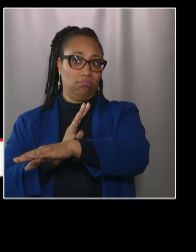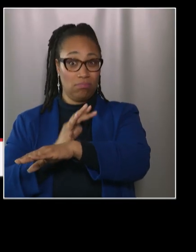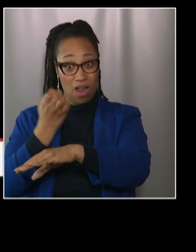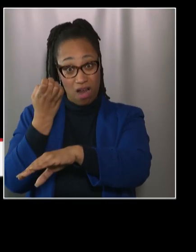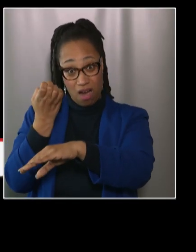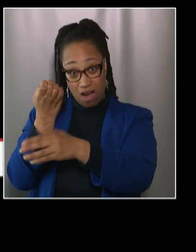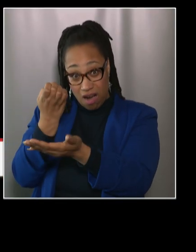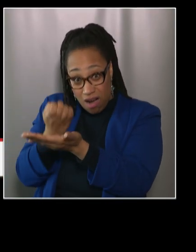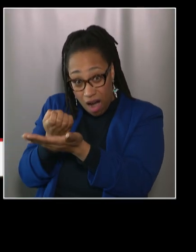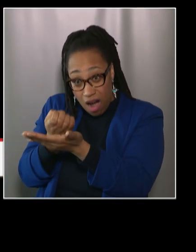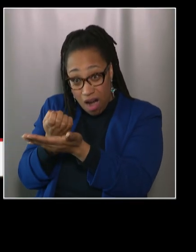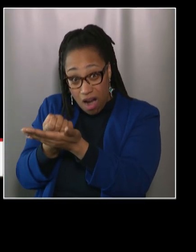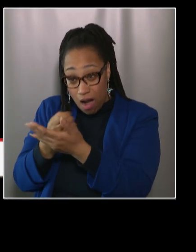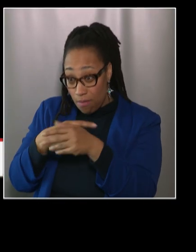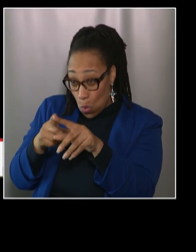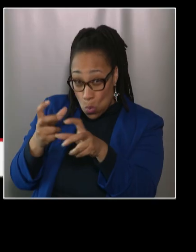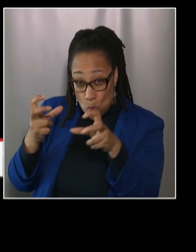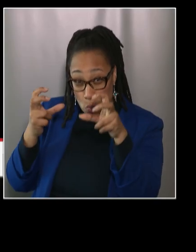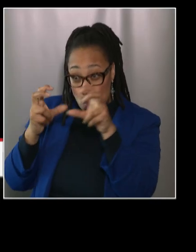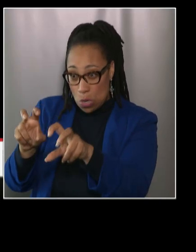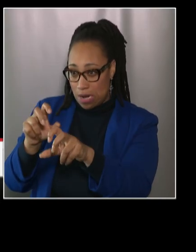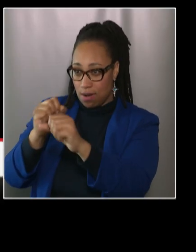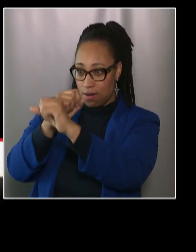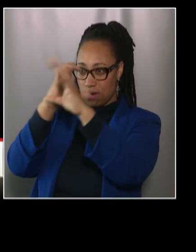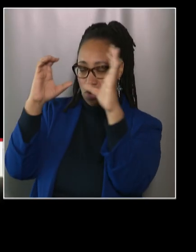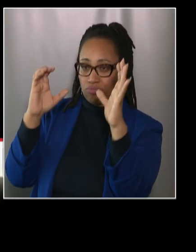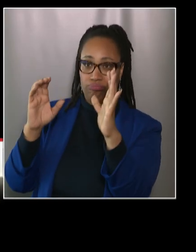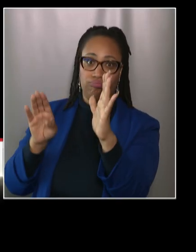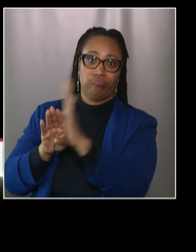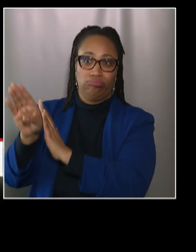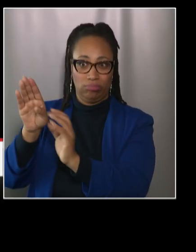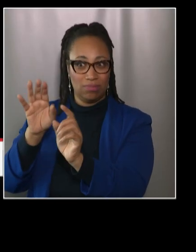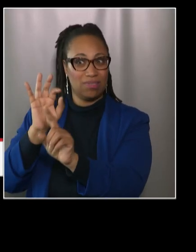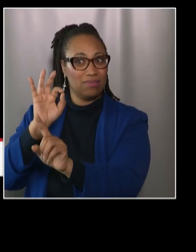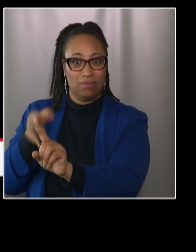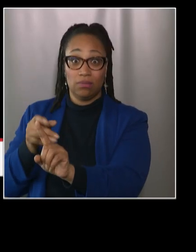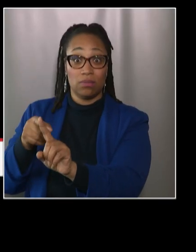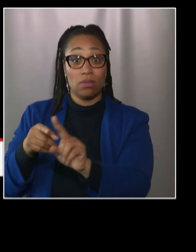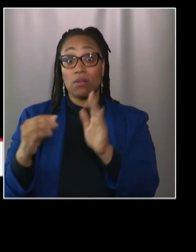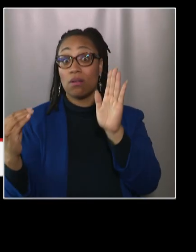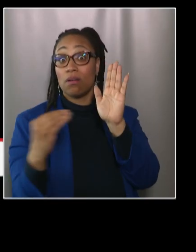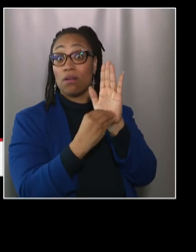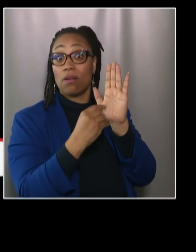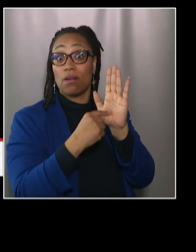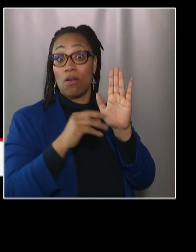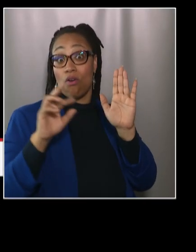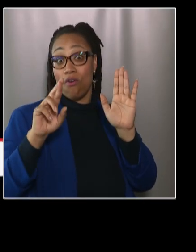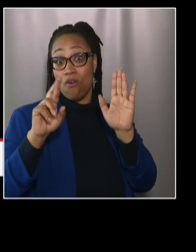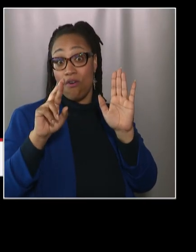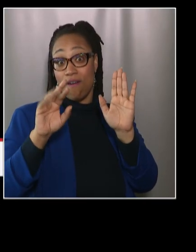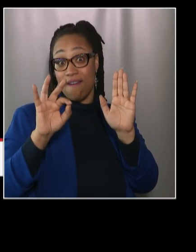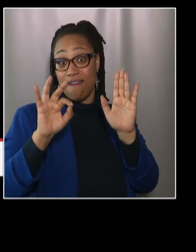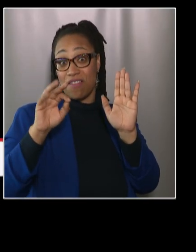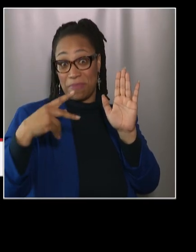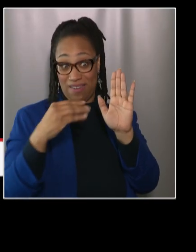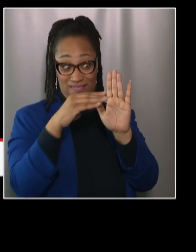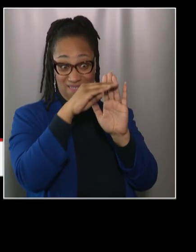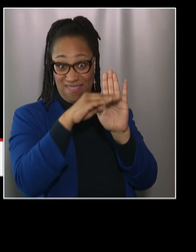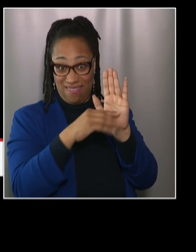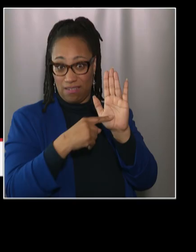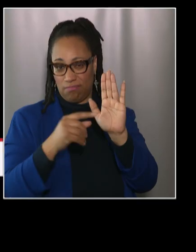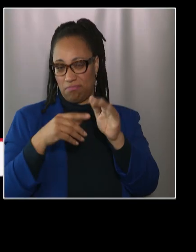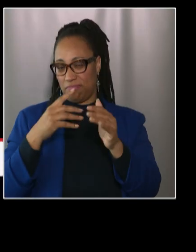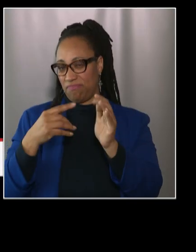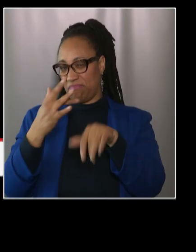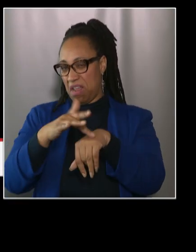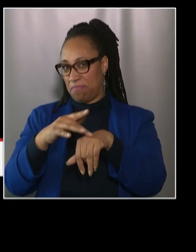development standpoint, this RFP is slated to be released this spring as well, with substantial completion projected for spring of 2027.